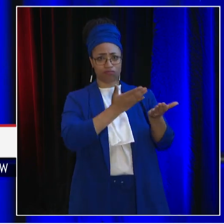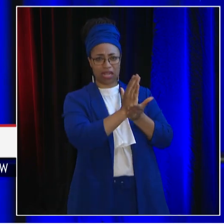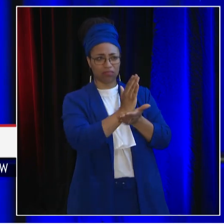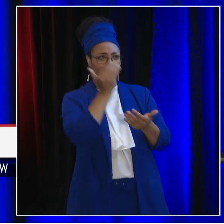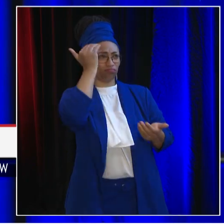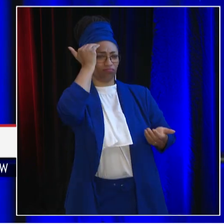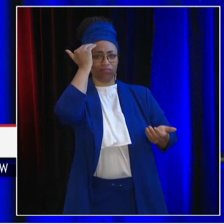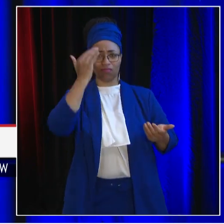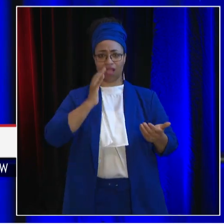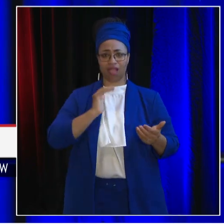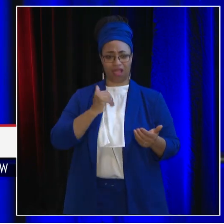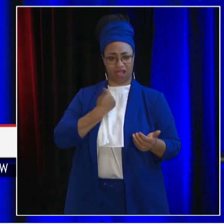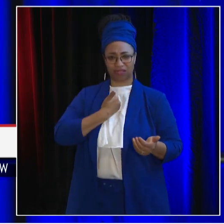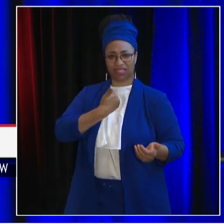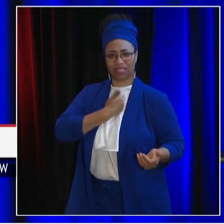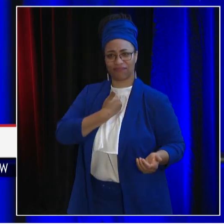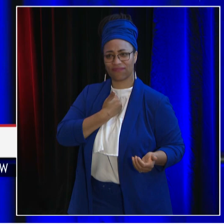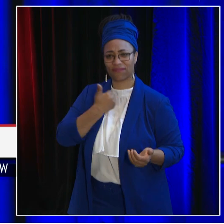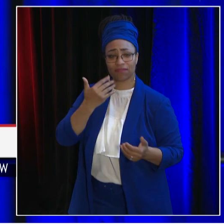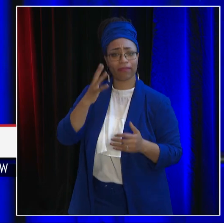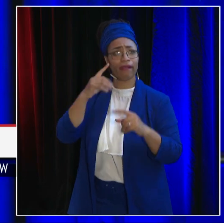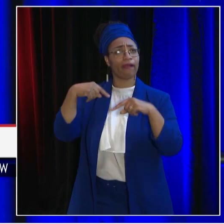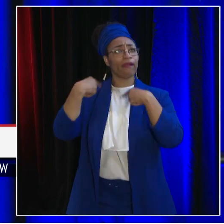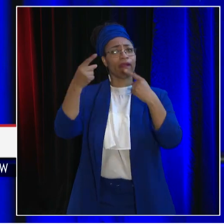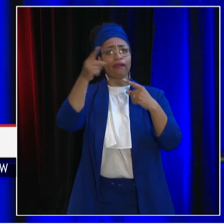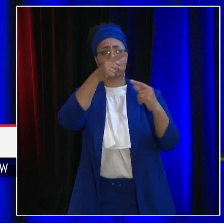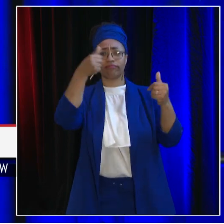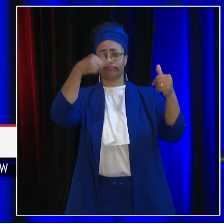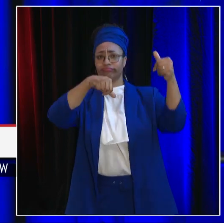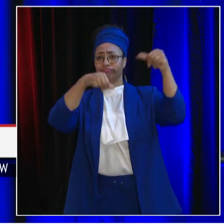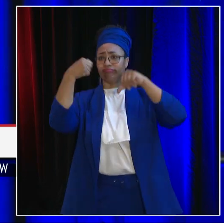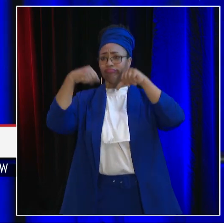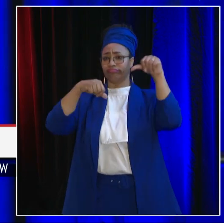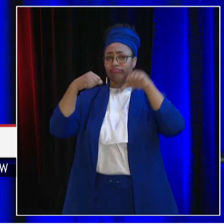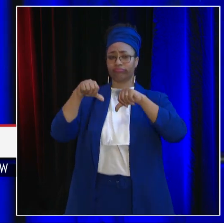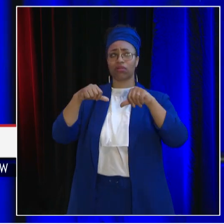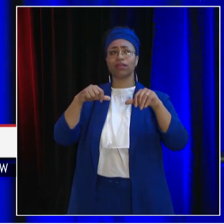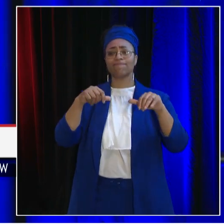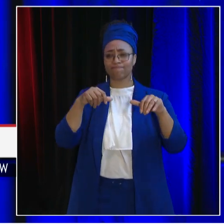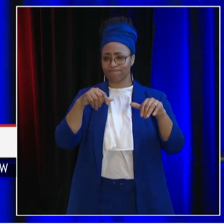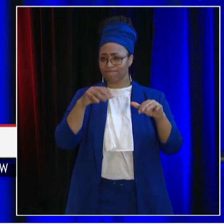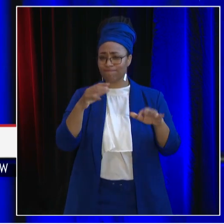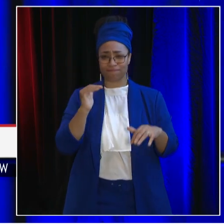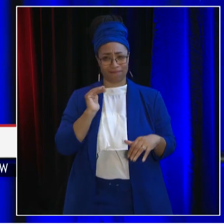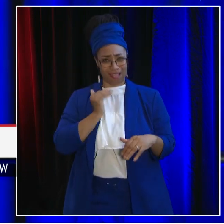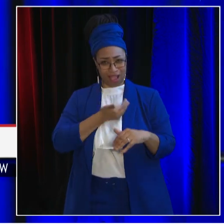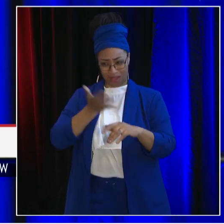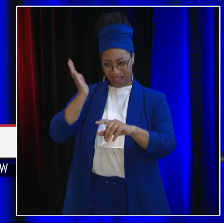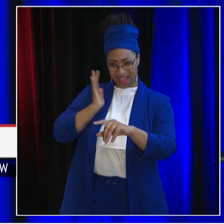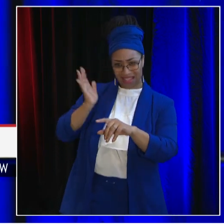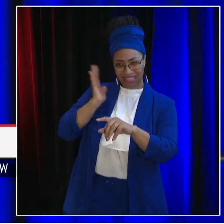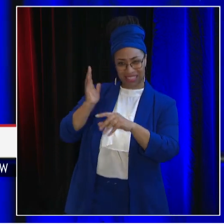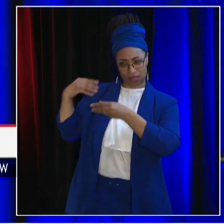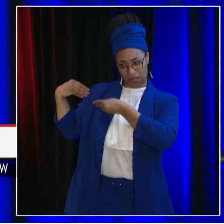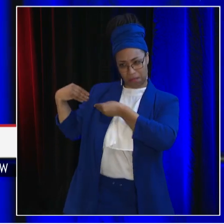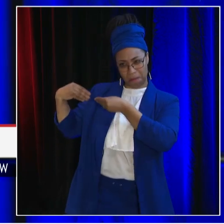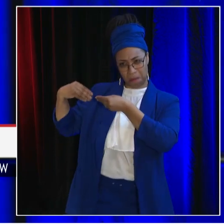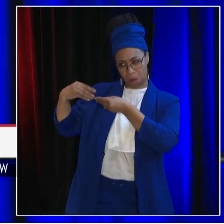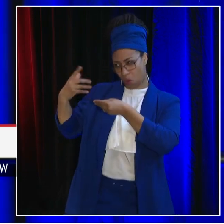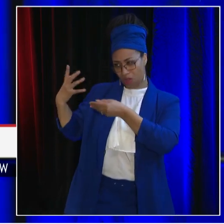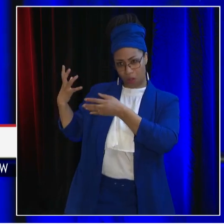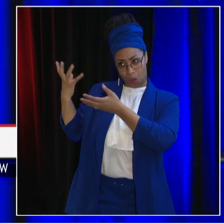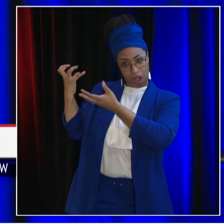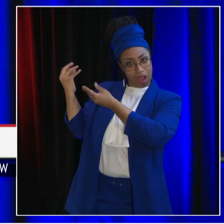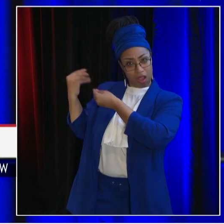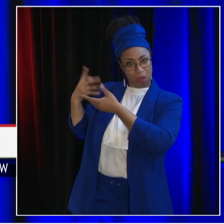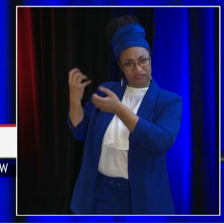countless ancestors who yearn for freedom but never lived to see emancipation, let us vow